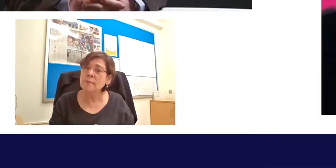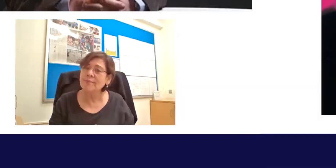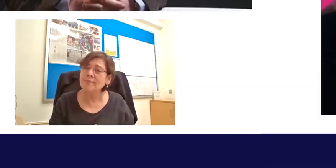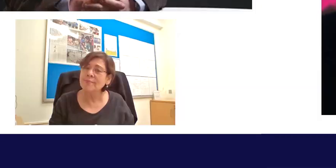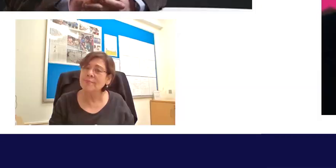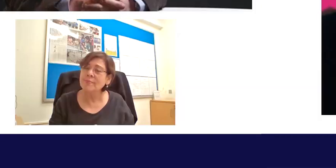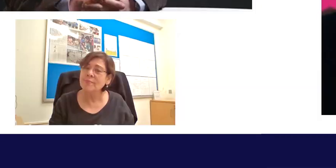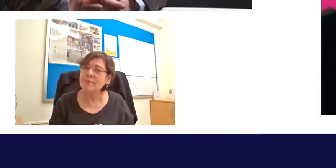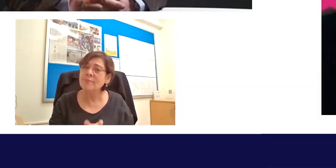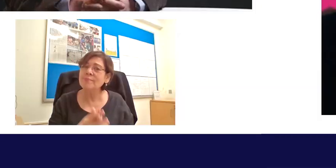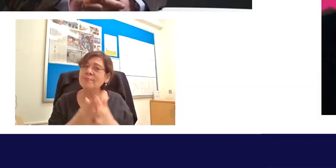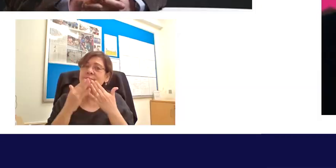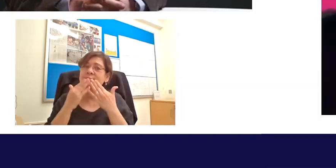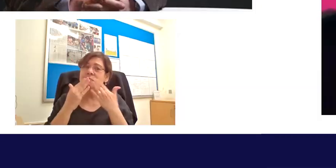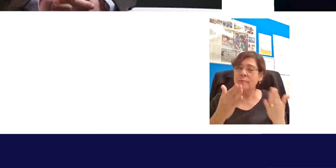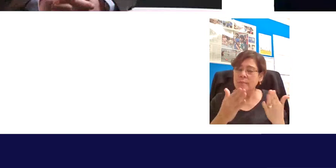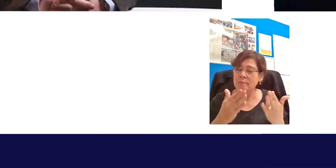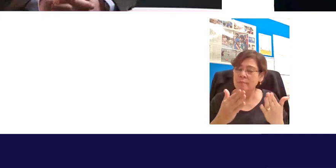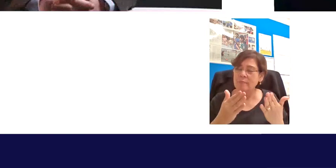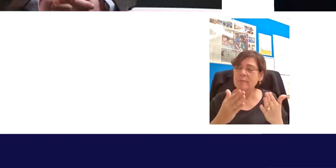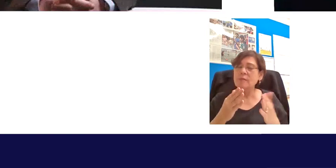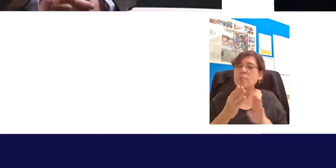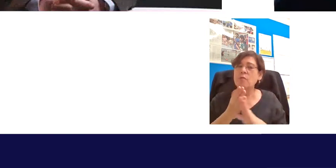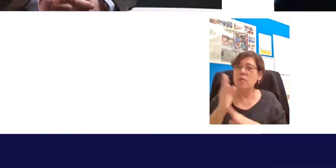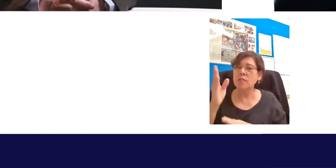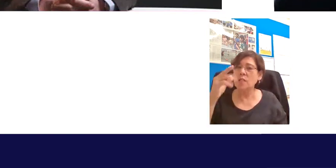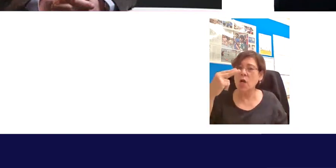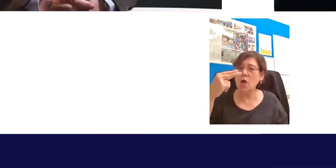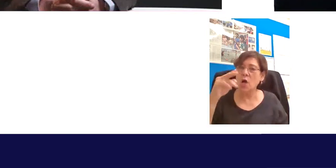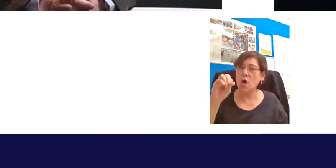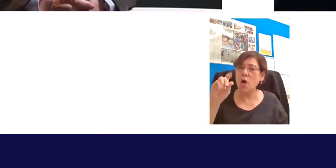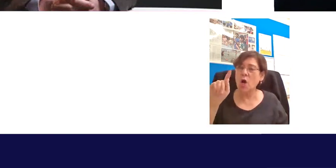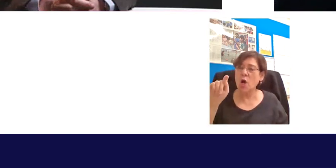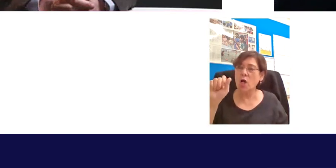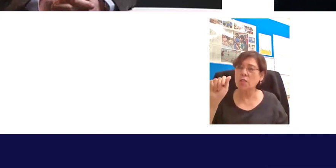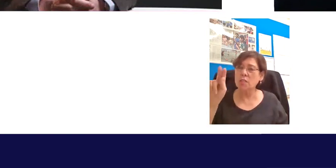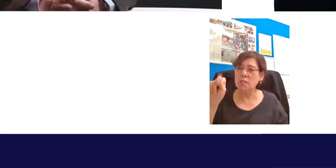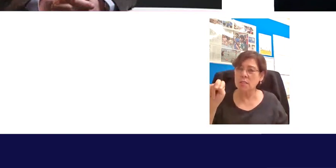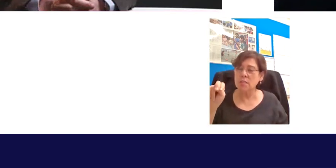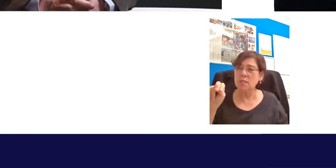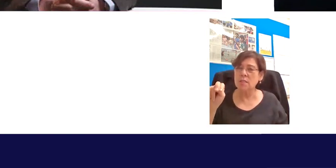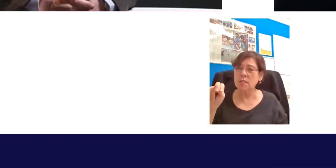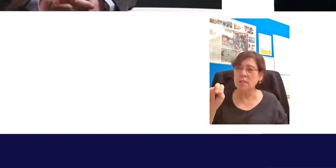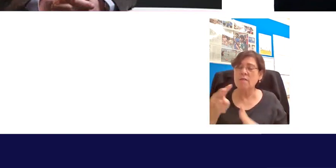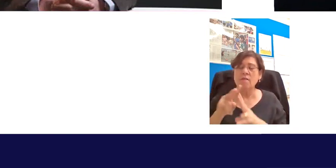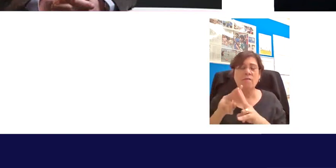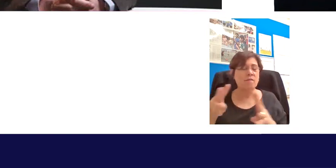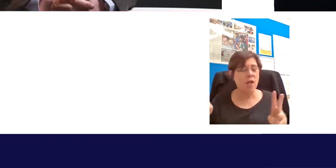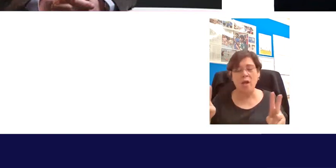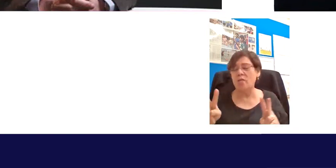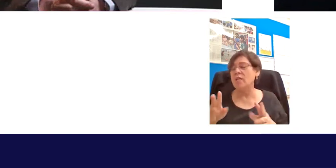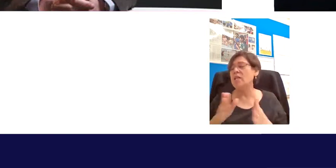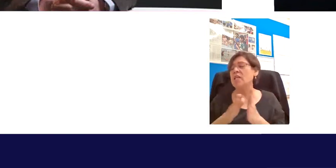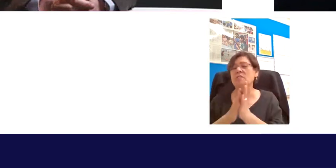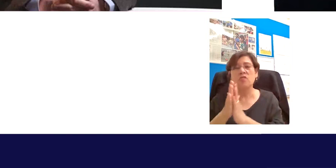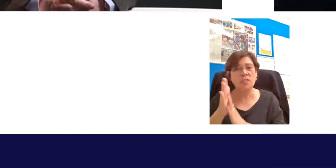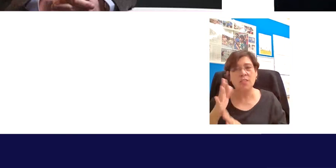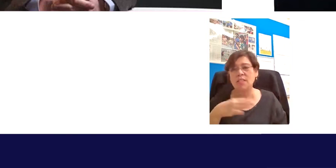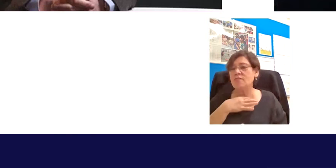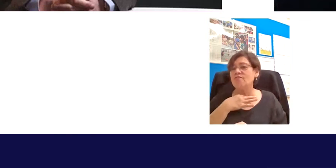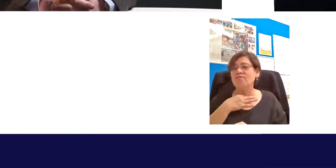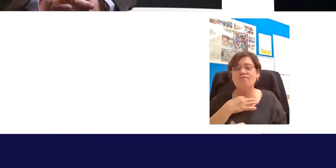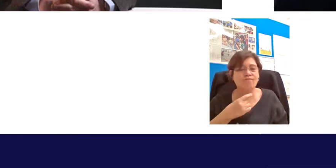Thank you so much Professor Hodson for that fantastic lecture. A very interesting glimpse into what the future of